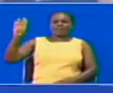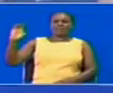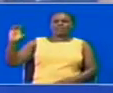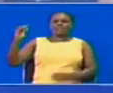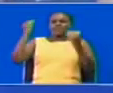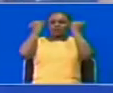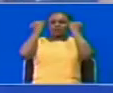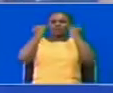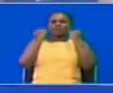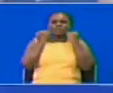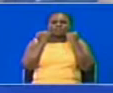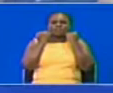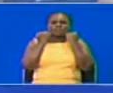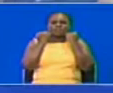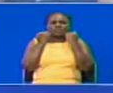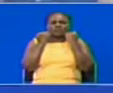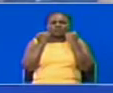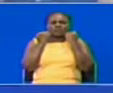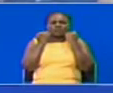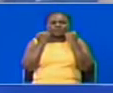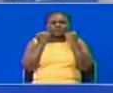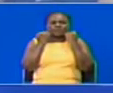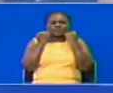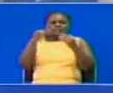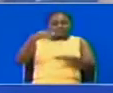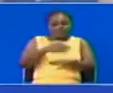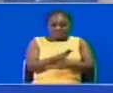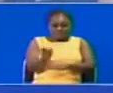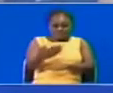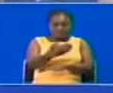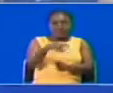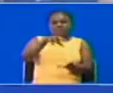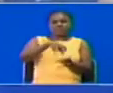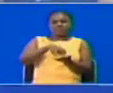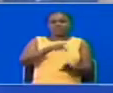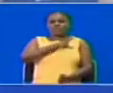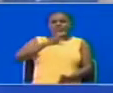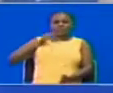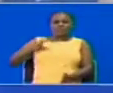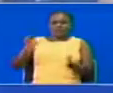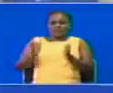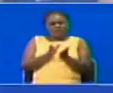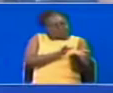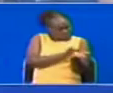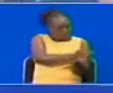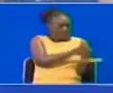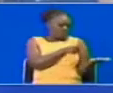courts instead of preparing for the August poll. So it is a very tricky situation for IEBC. And again, the issue of funding. Will